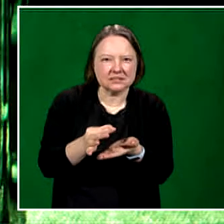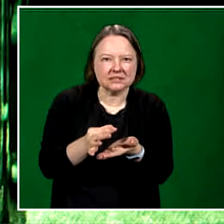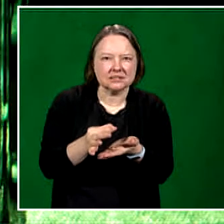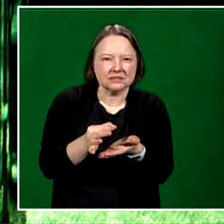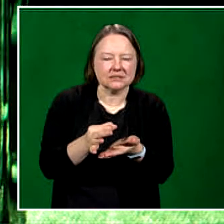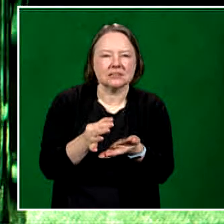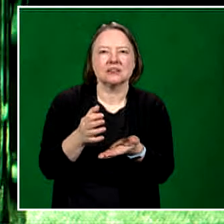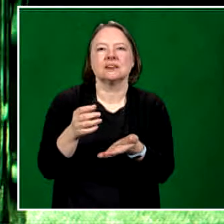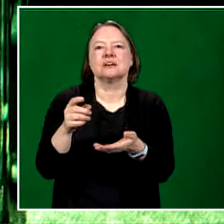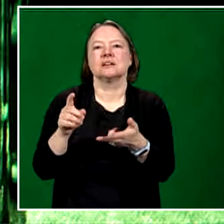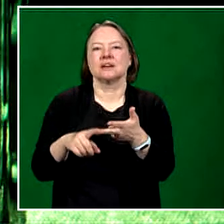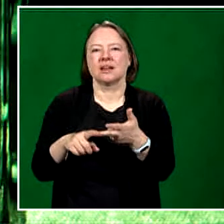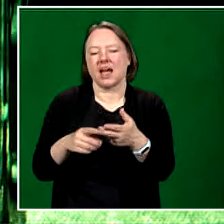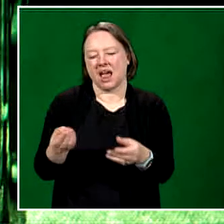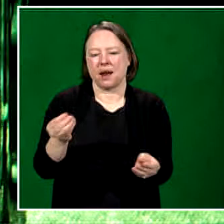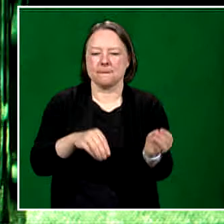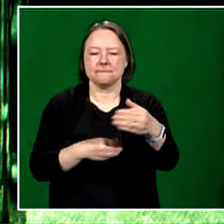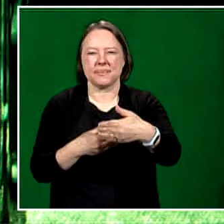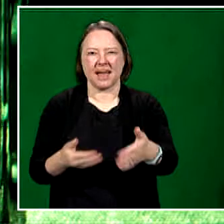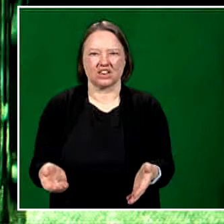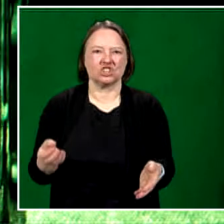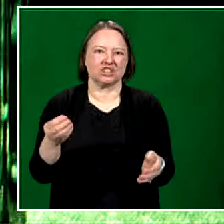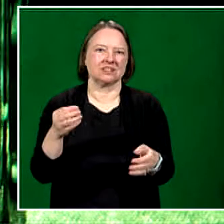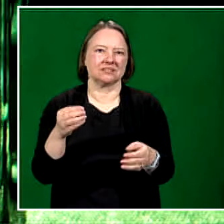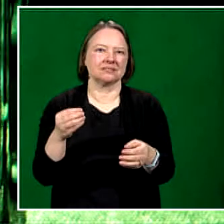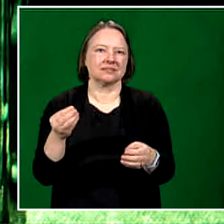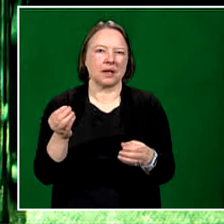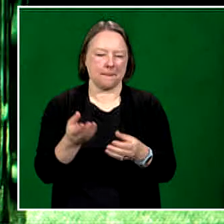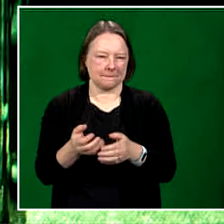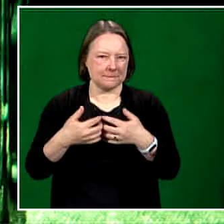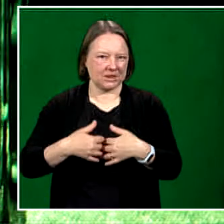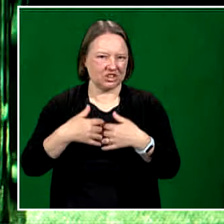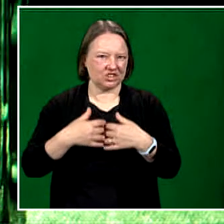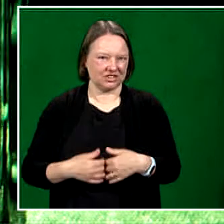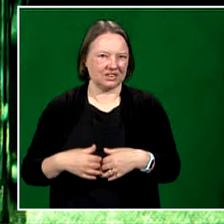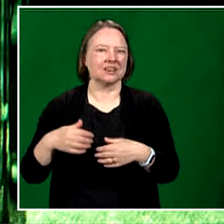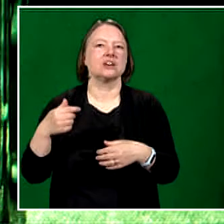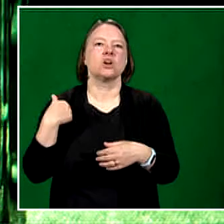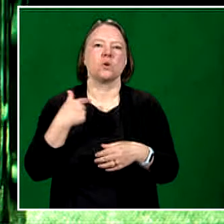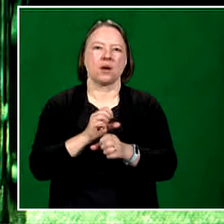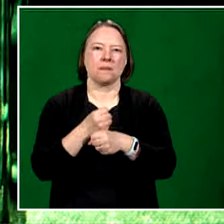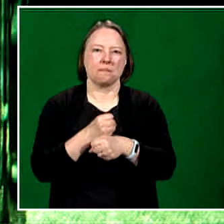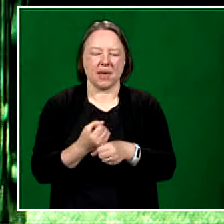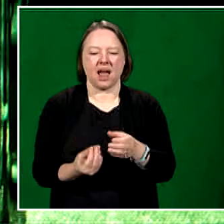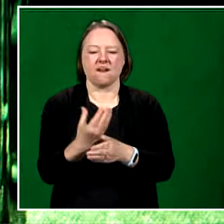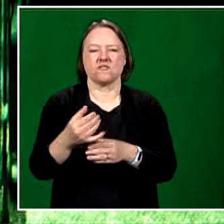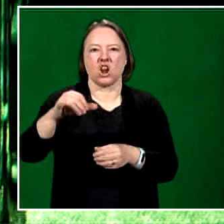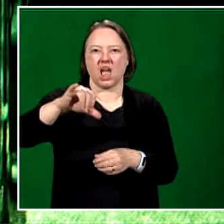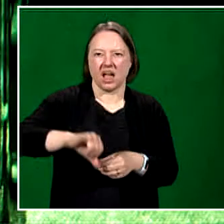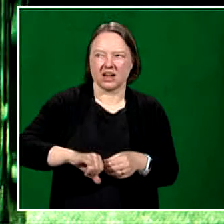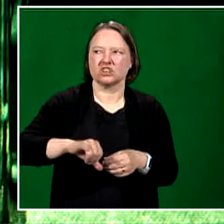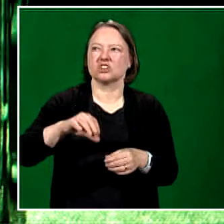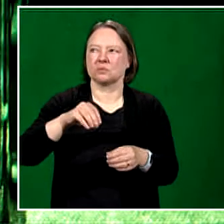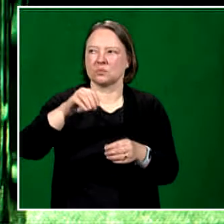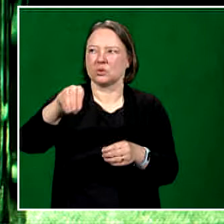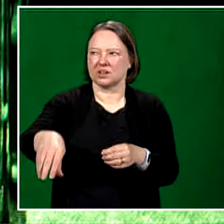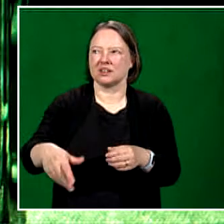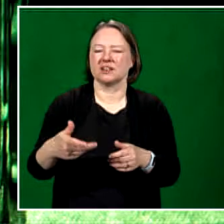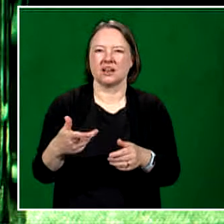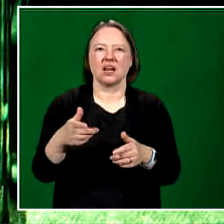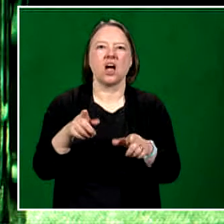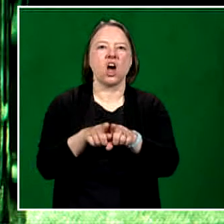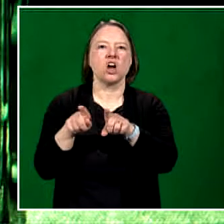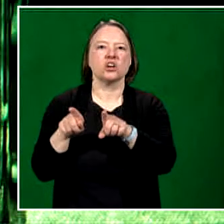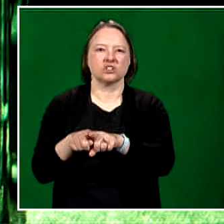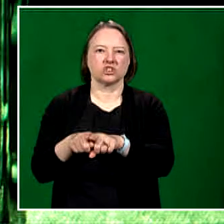making and packaging machine, as well as the fertilizer mixer that is shown in this slide. And we're also working on a layout for